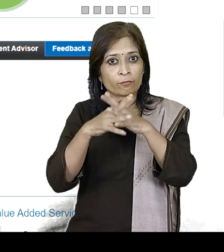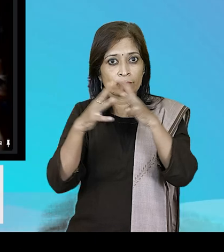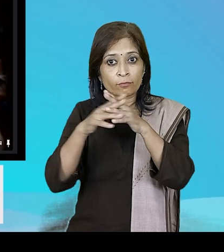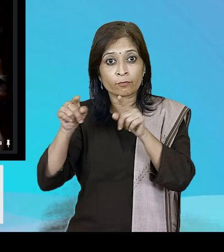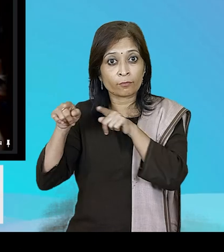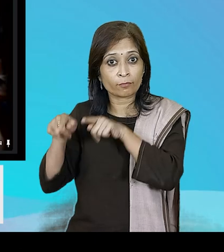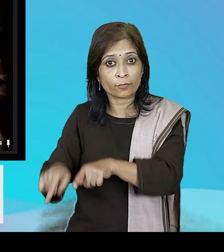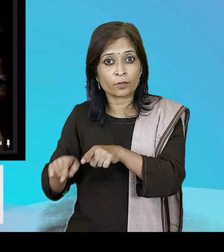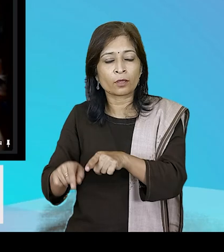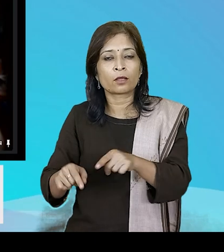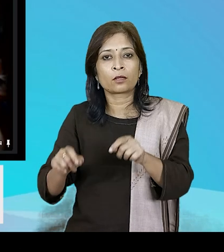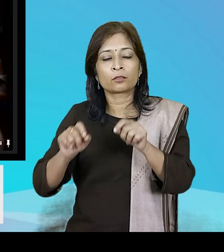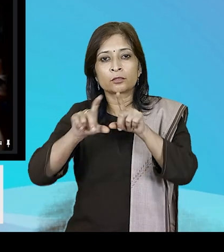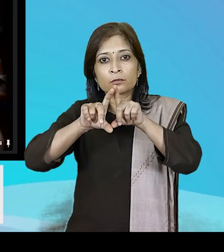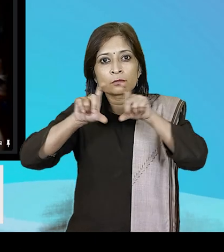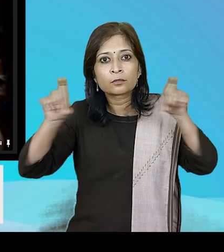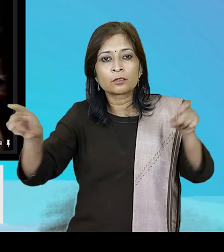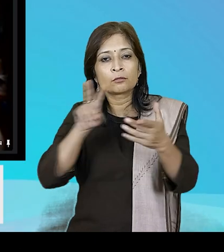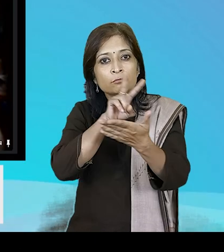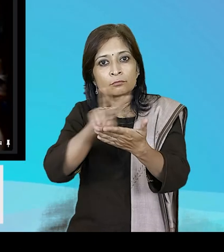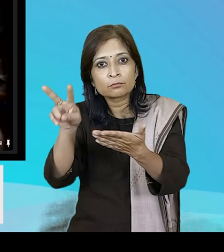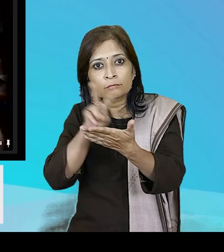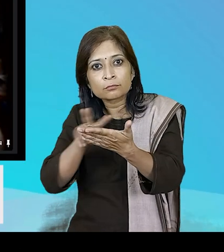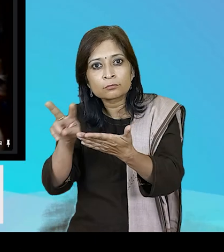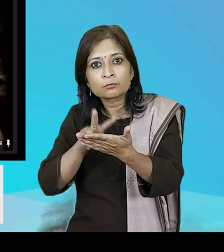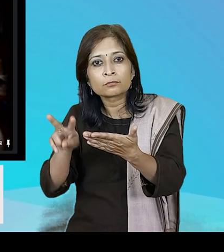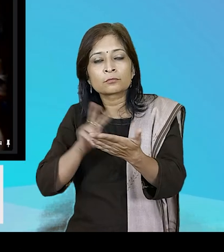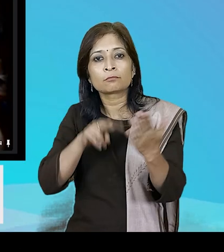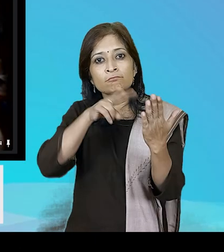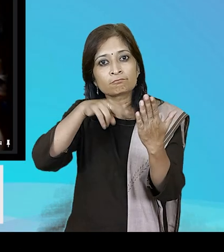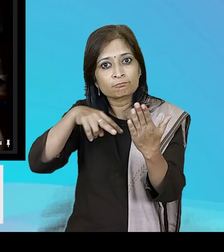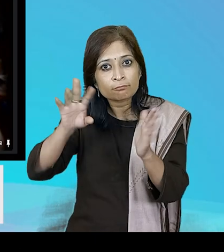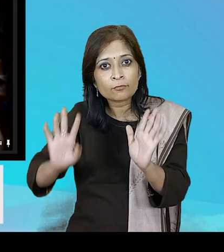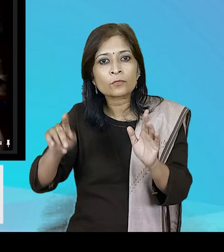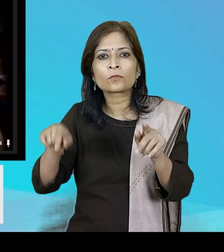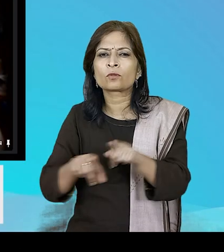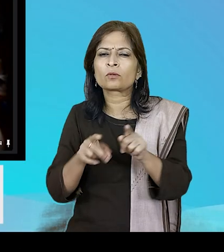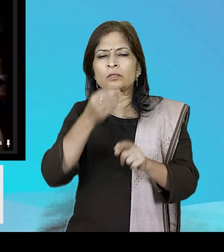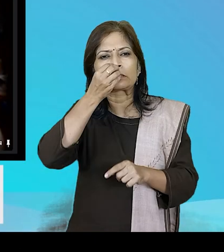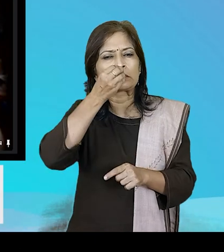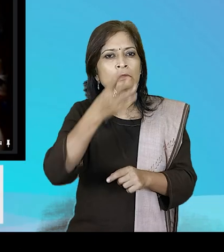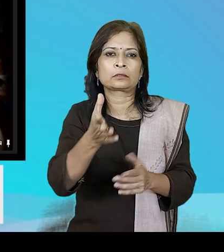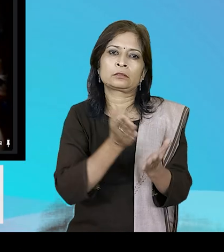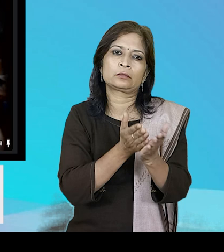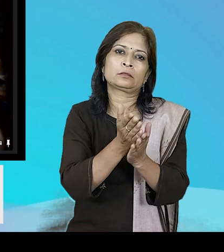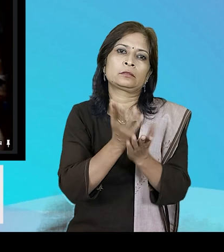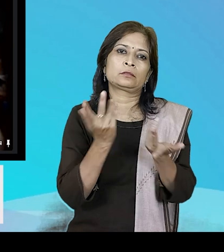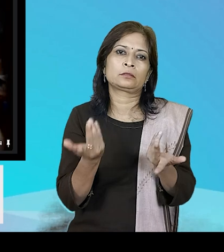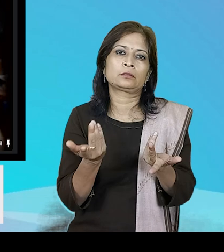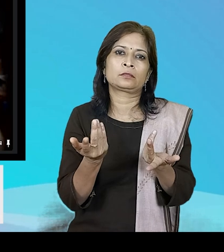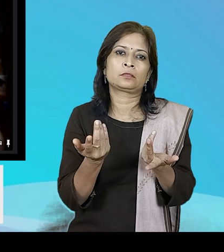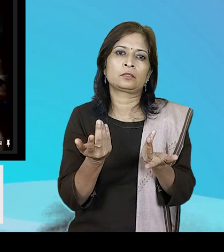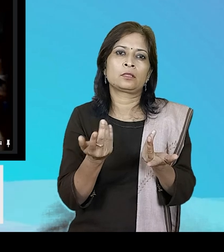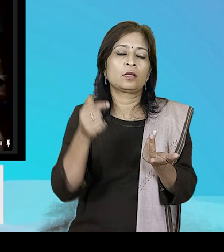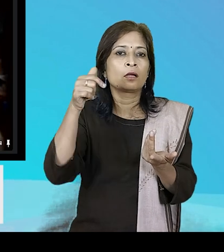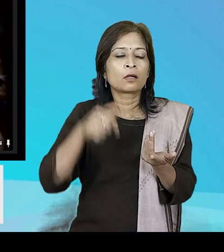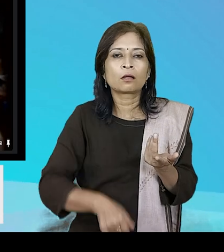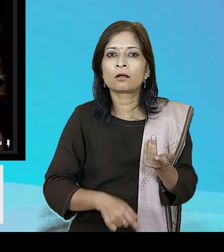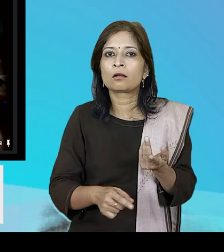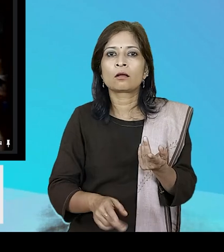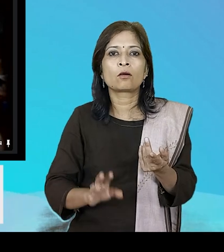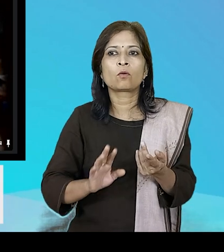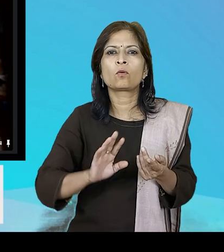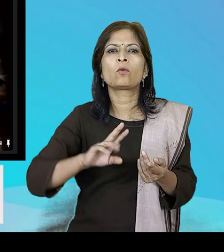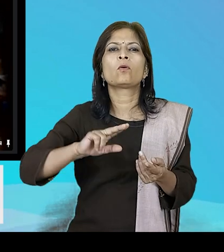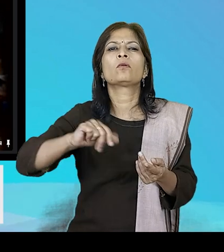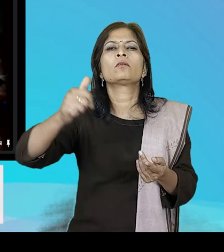the website, you will understand that the process is extremely easy. There should be